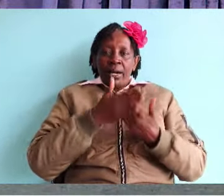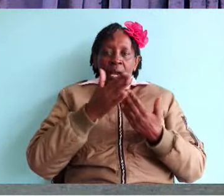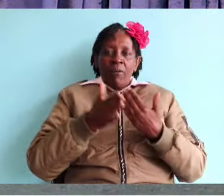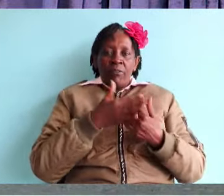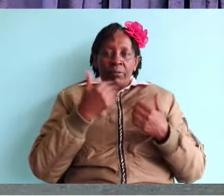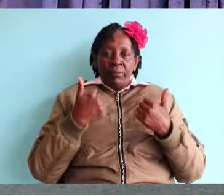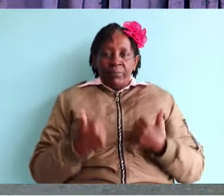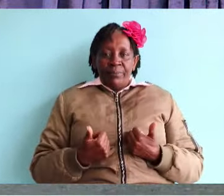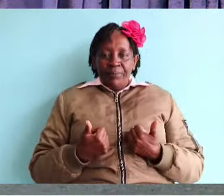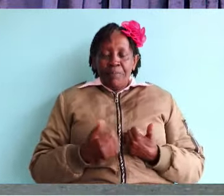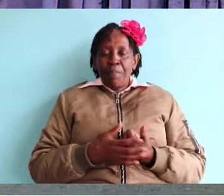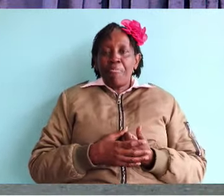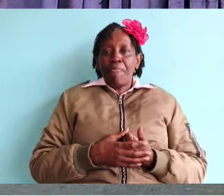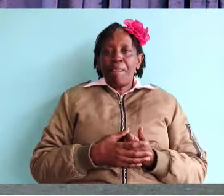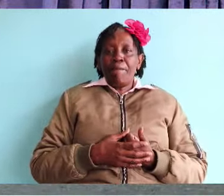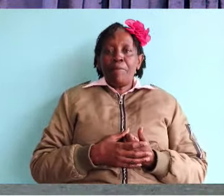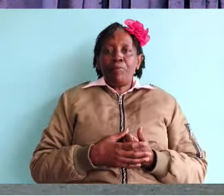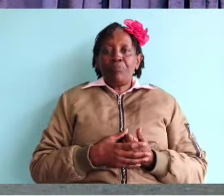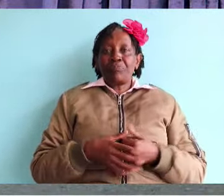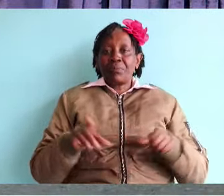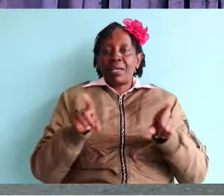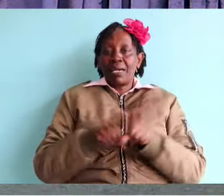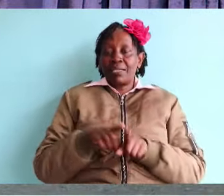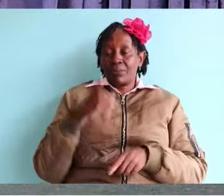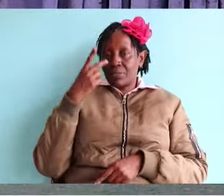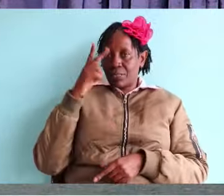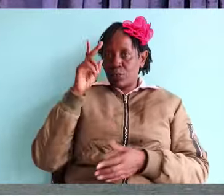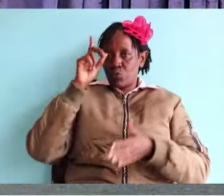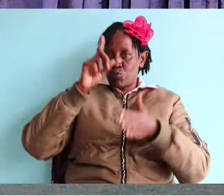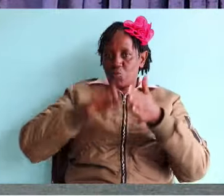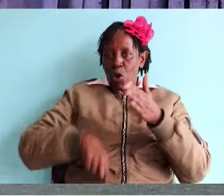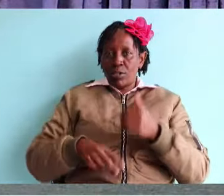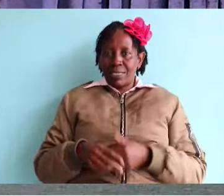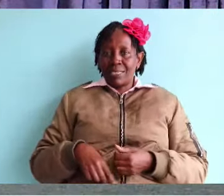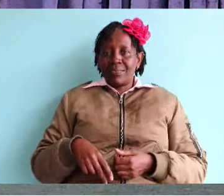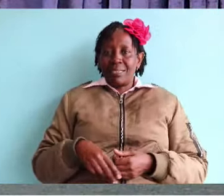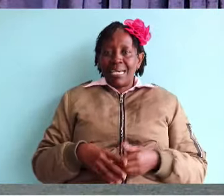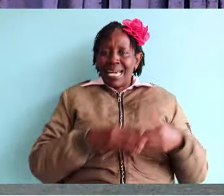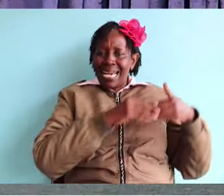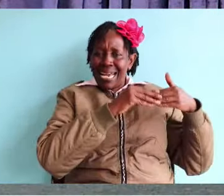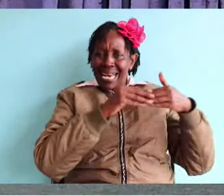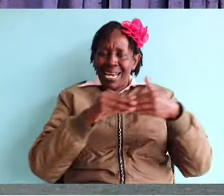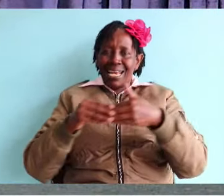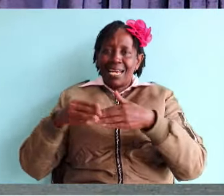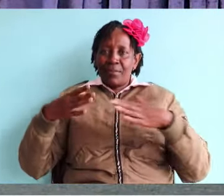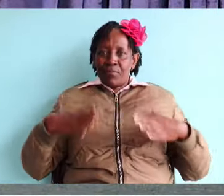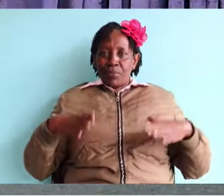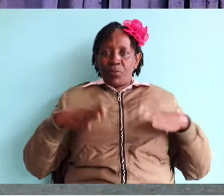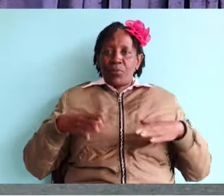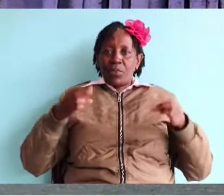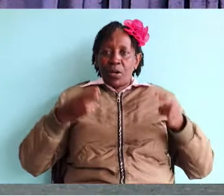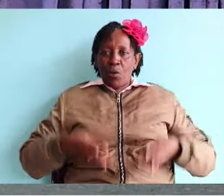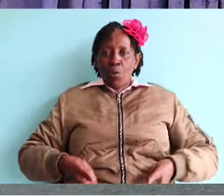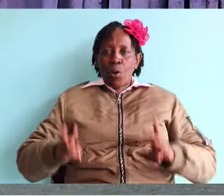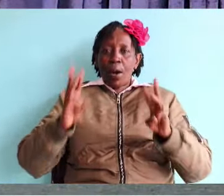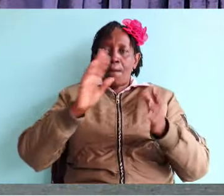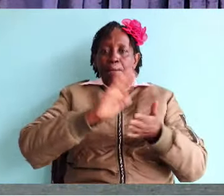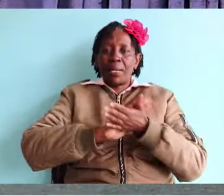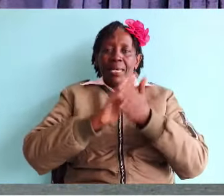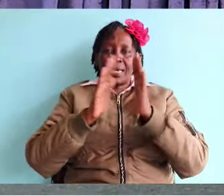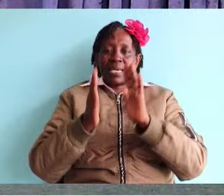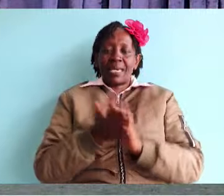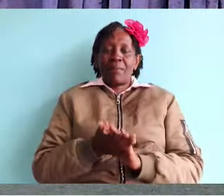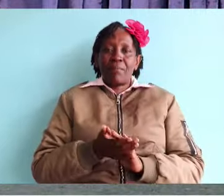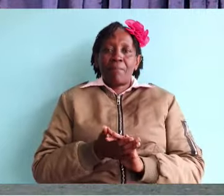lead. And as we are going to see, that he led these people in this way, and he became such, you know, he